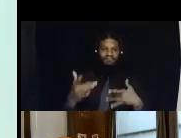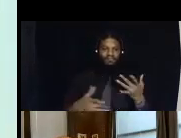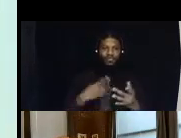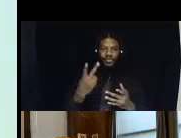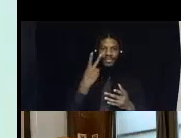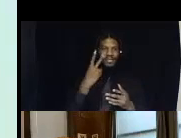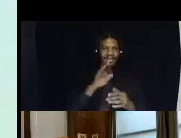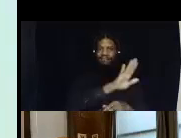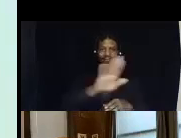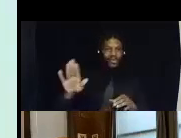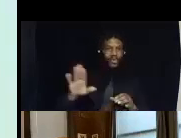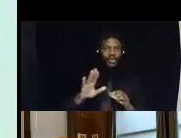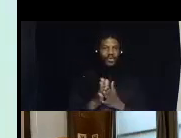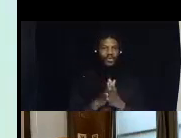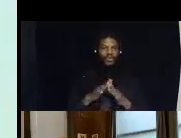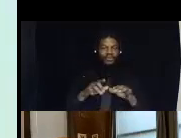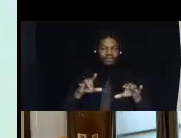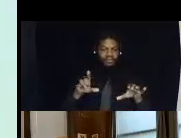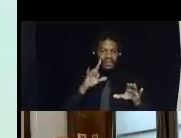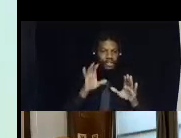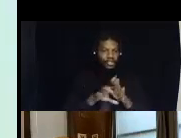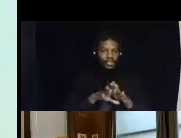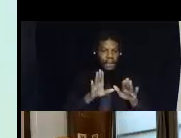right? Right.